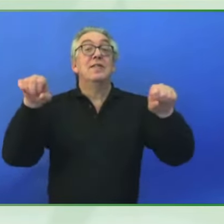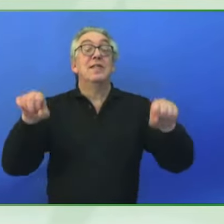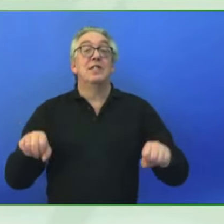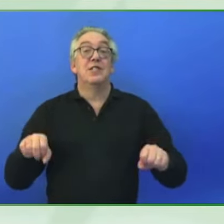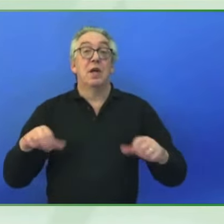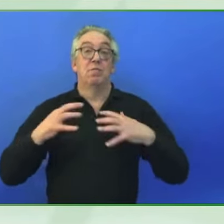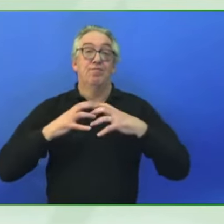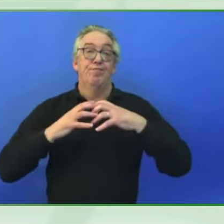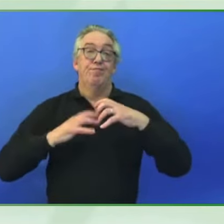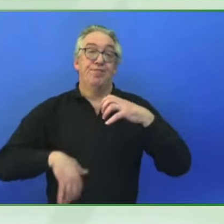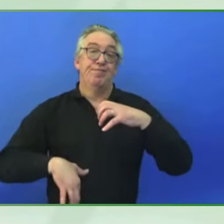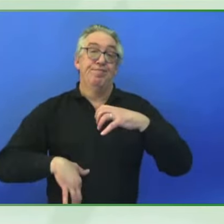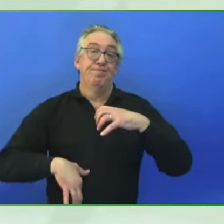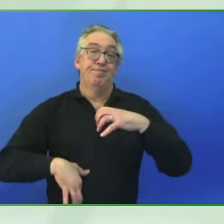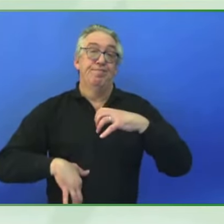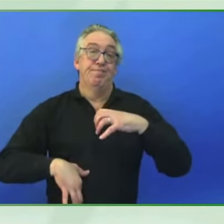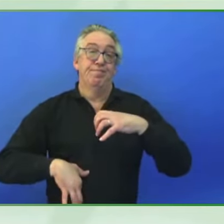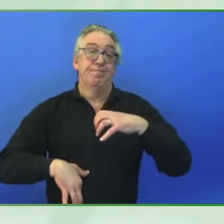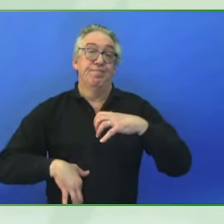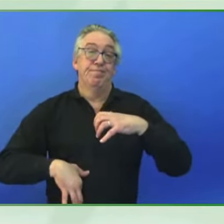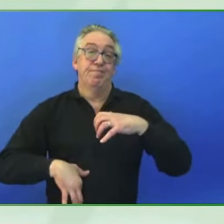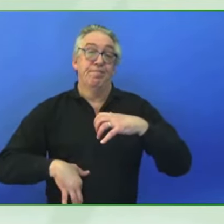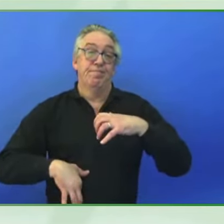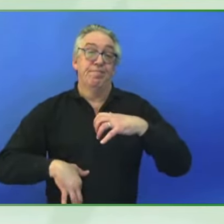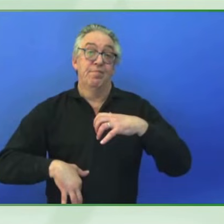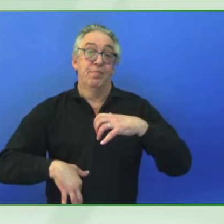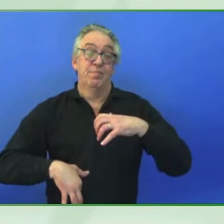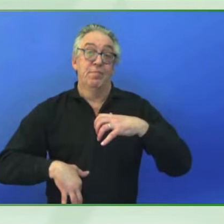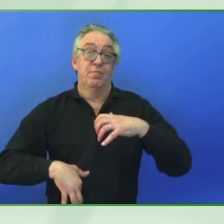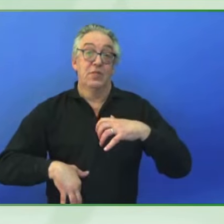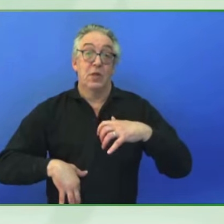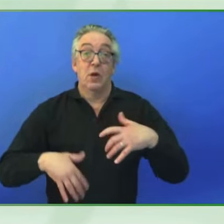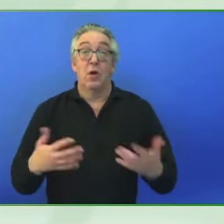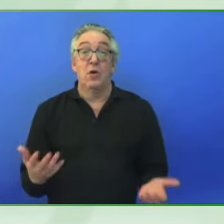disadvantaged and behind demonstrated many more